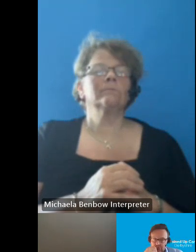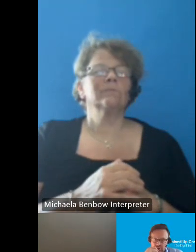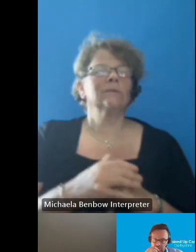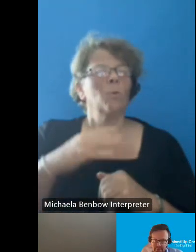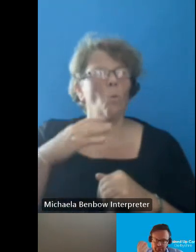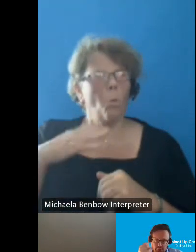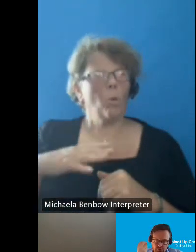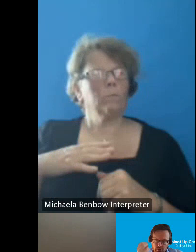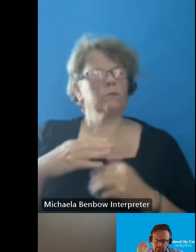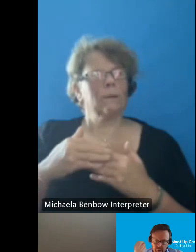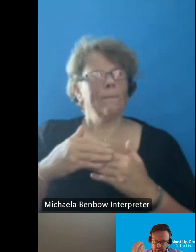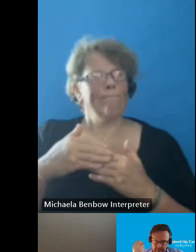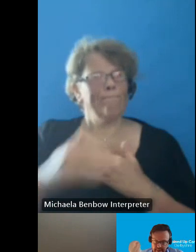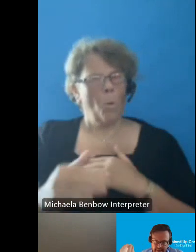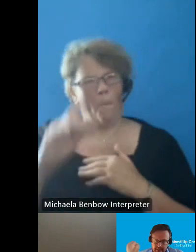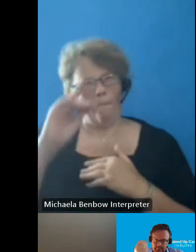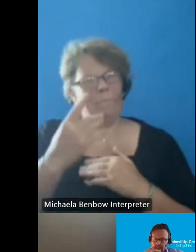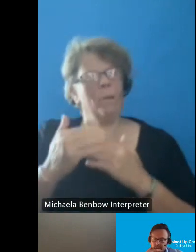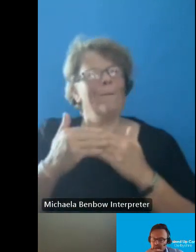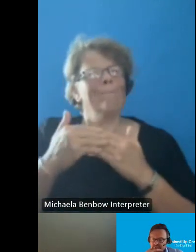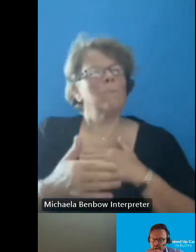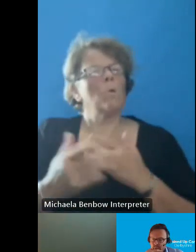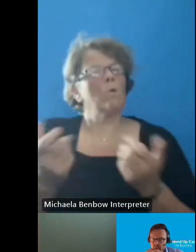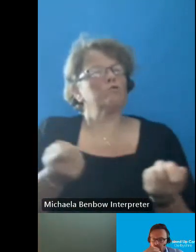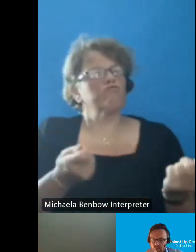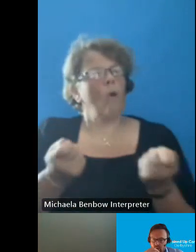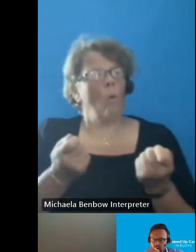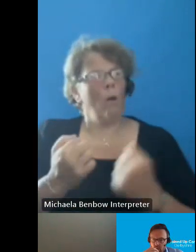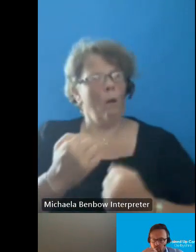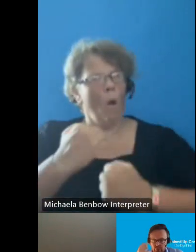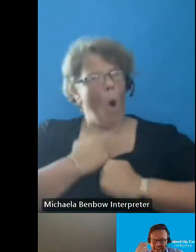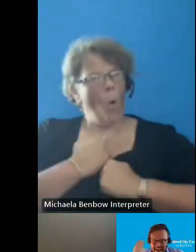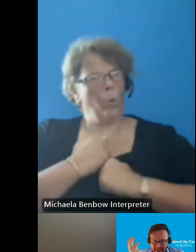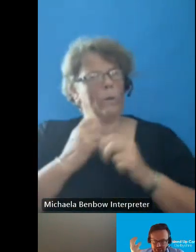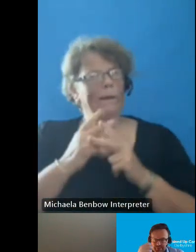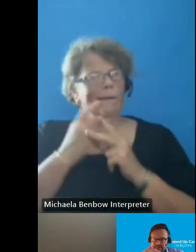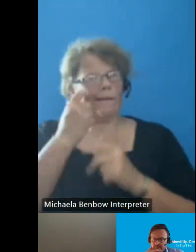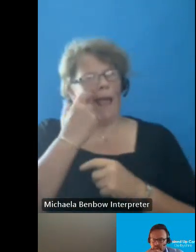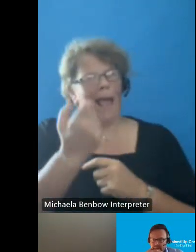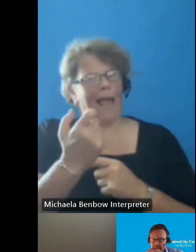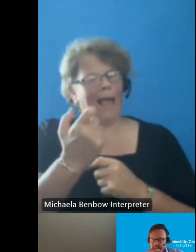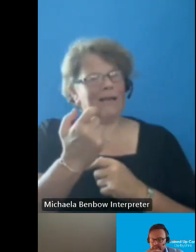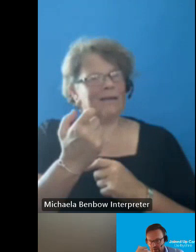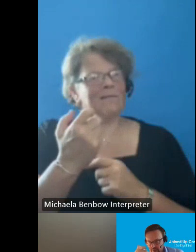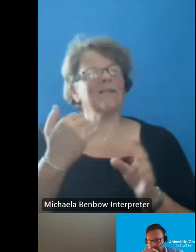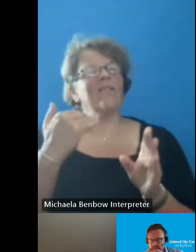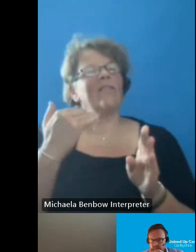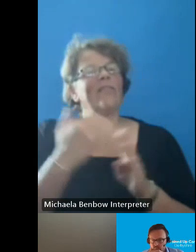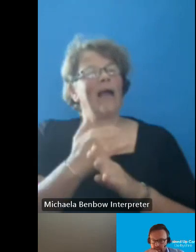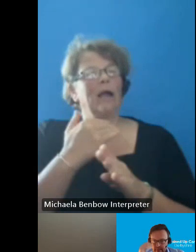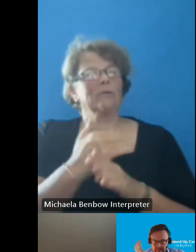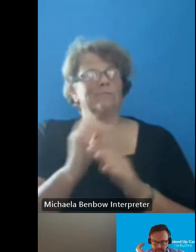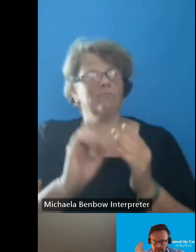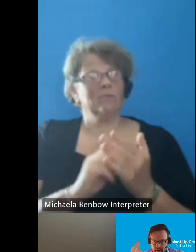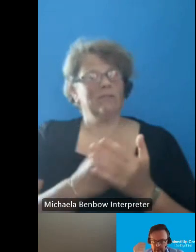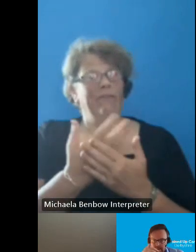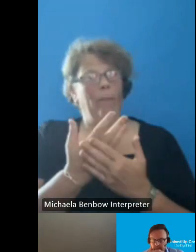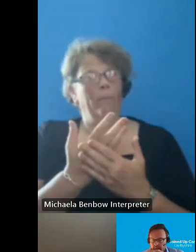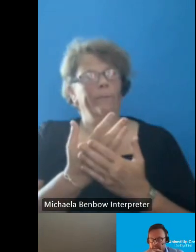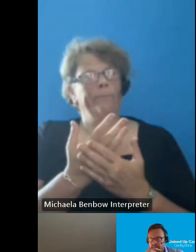people greater control over their care. So all of the action that we develop will